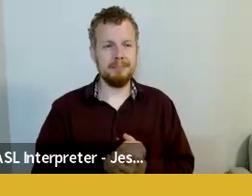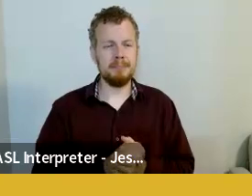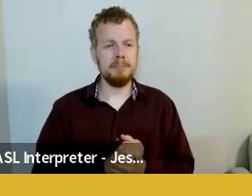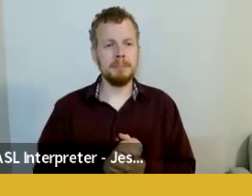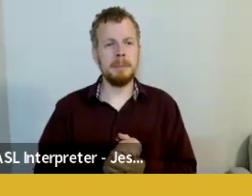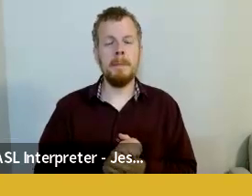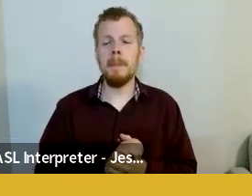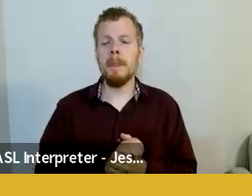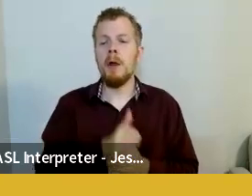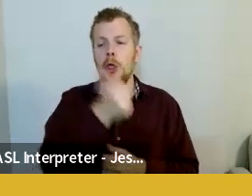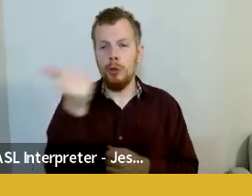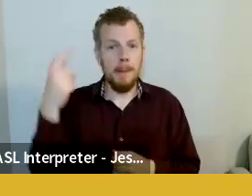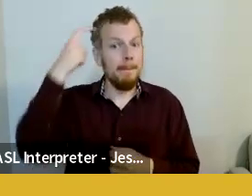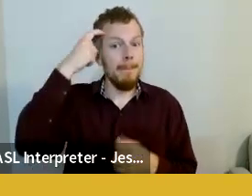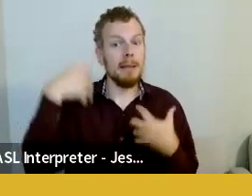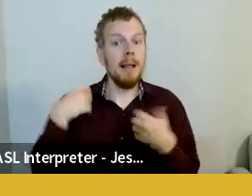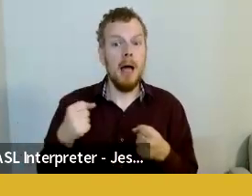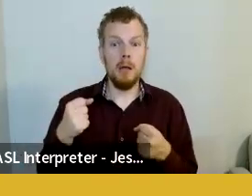All right. So your mental health and well-being